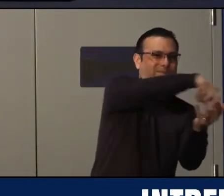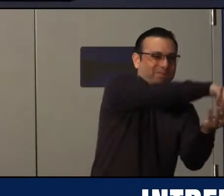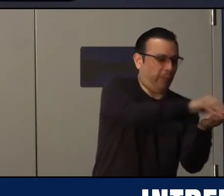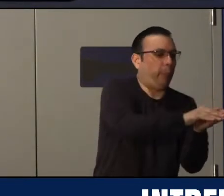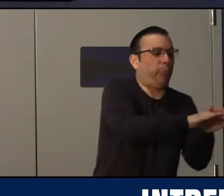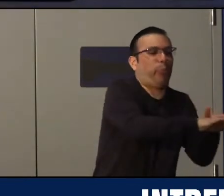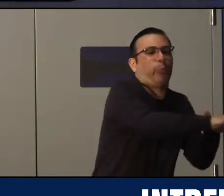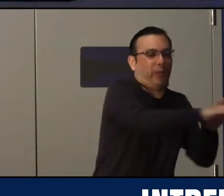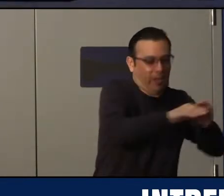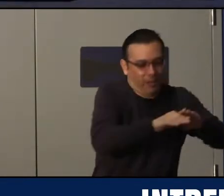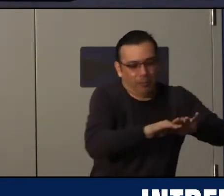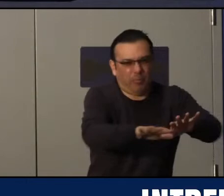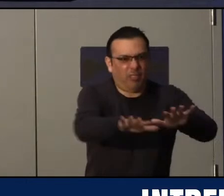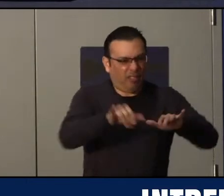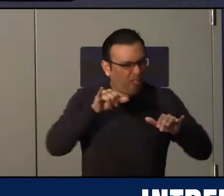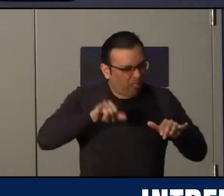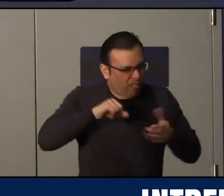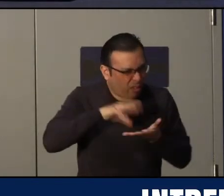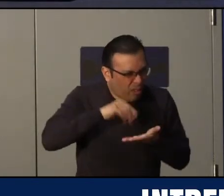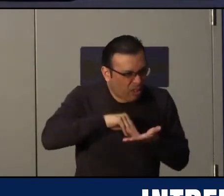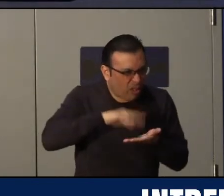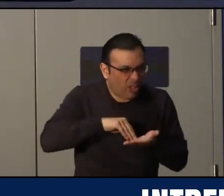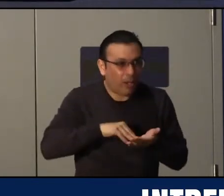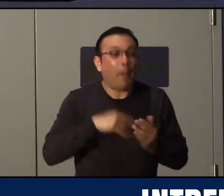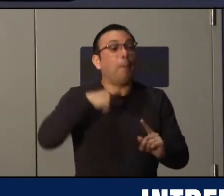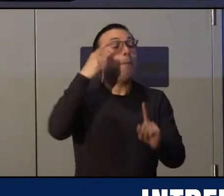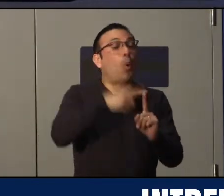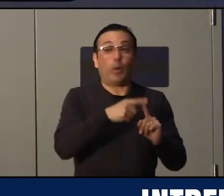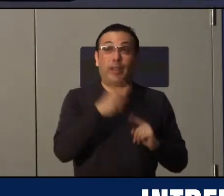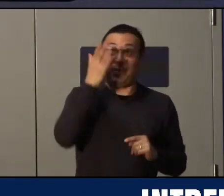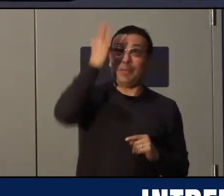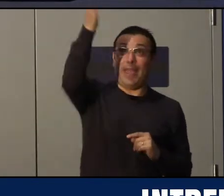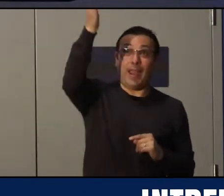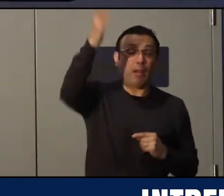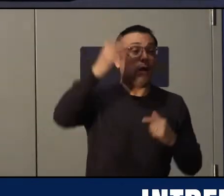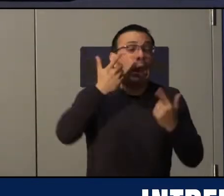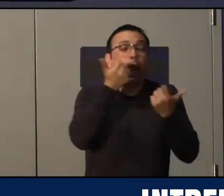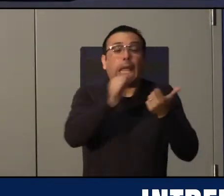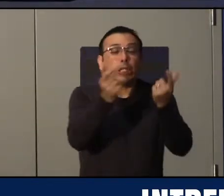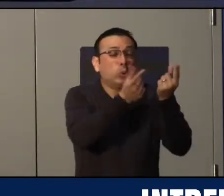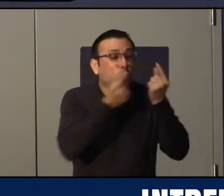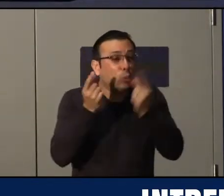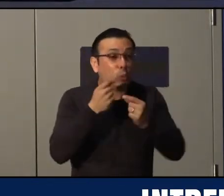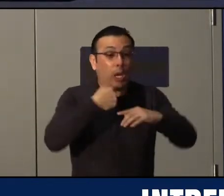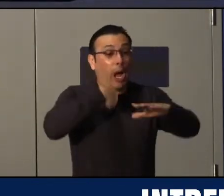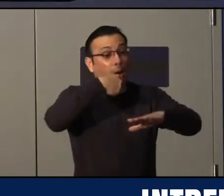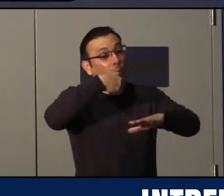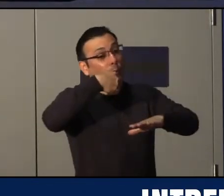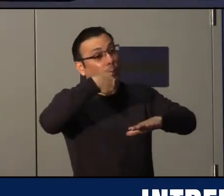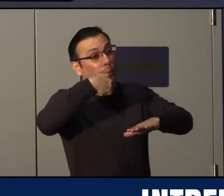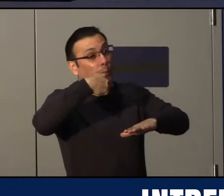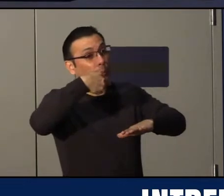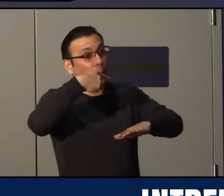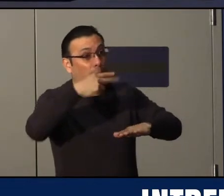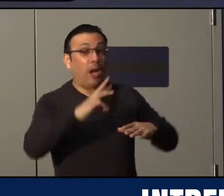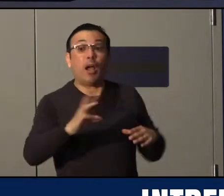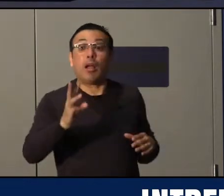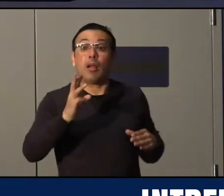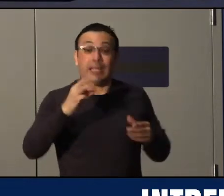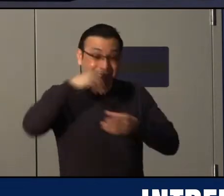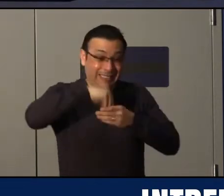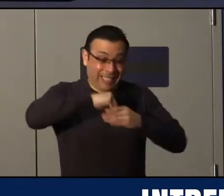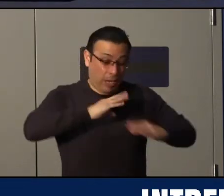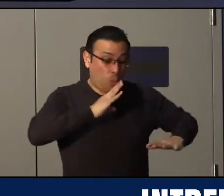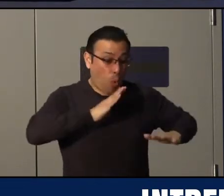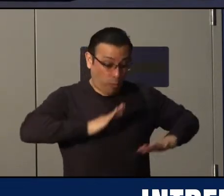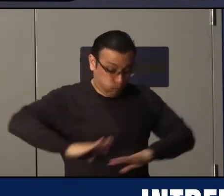reminded me of just how everything that we do, the way our bodies float, the way the fluids in our bodies float up, shift up to our heads, the way